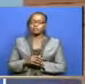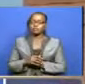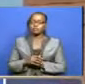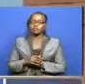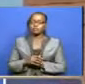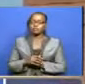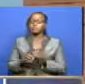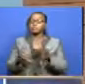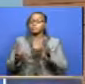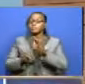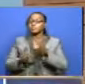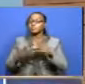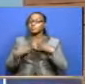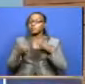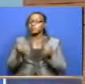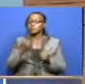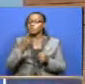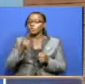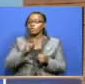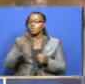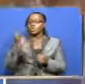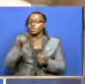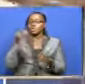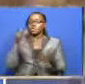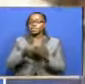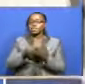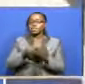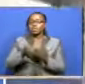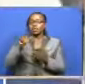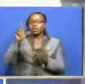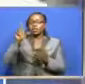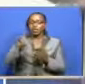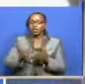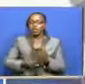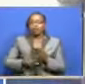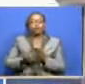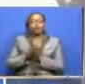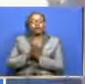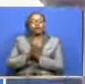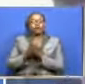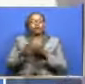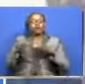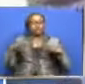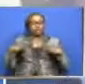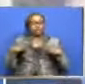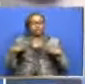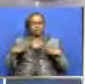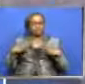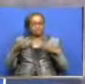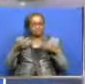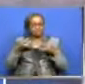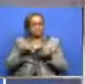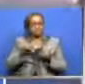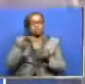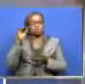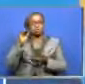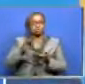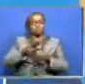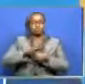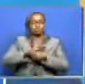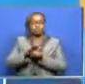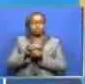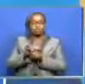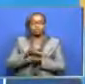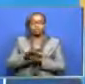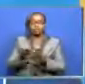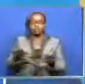The Ministry of Health is cautioning Kenyans against lowering their guard and adhering to the guidelines in place to reduce the spread of COVID-19.